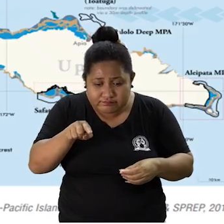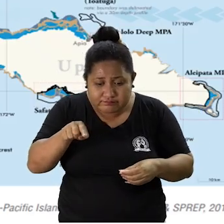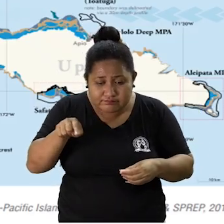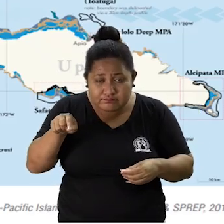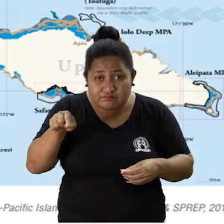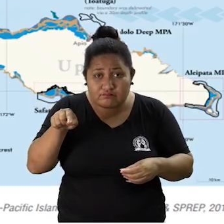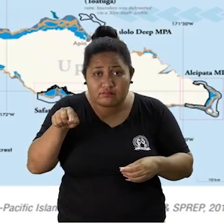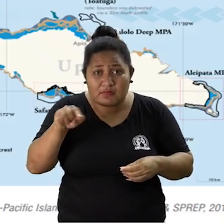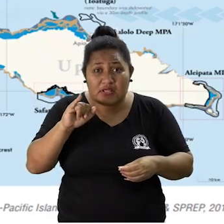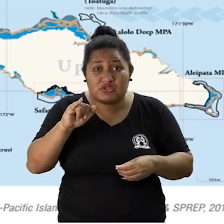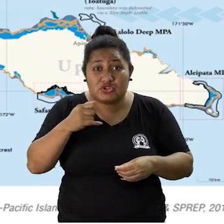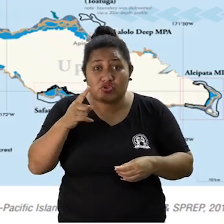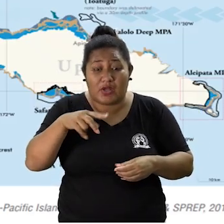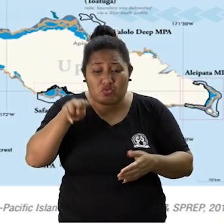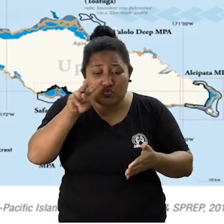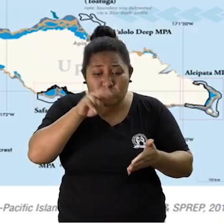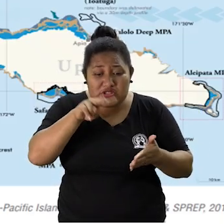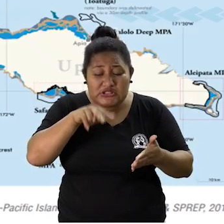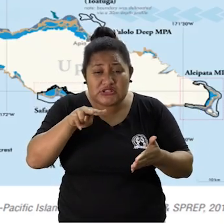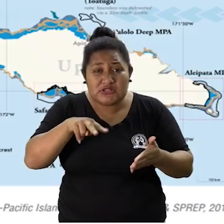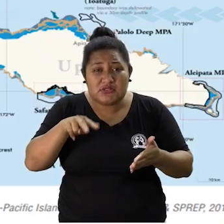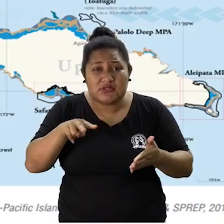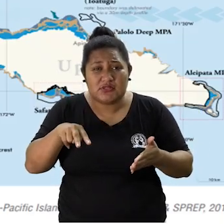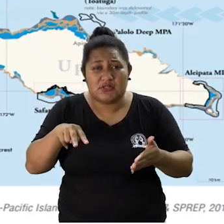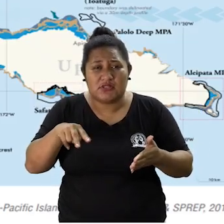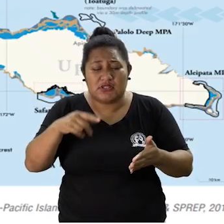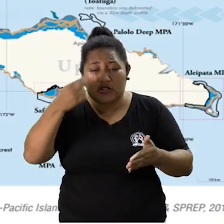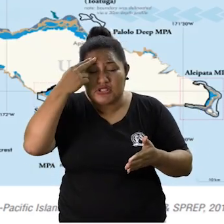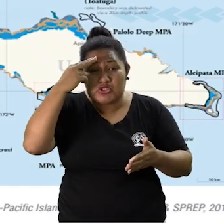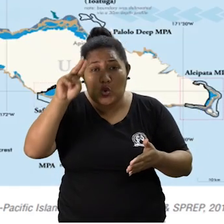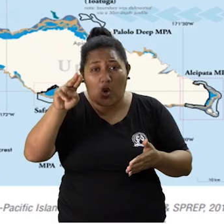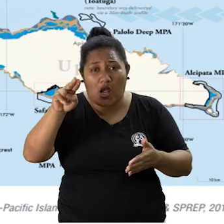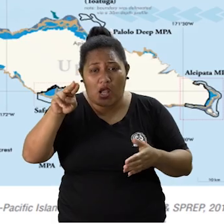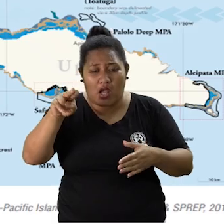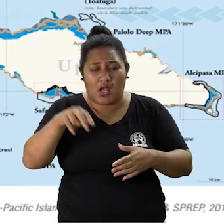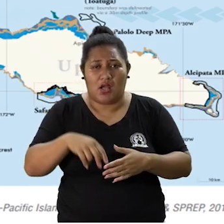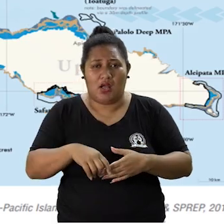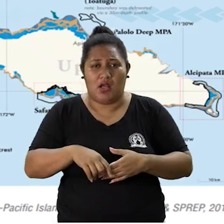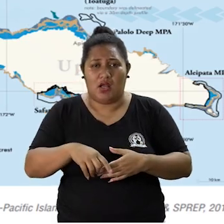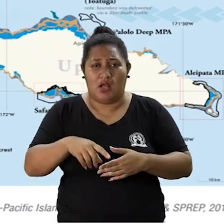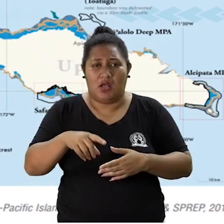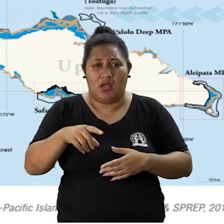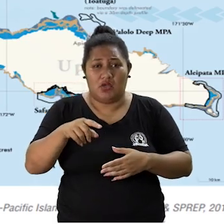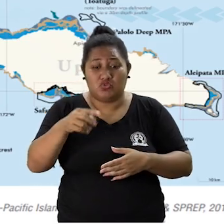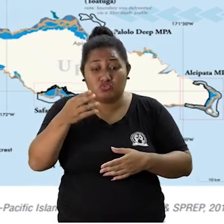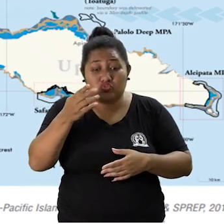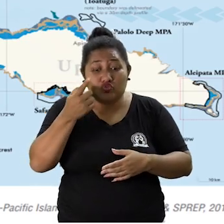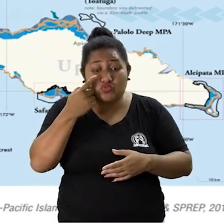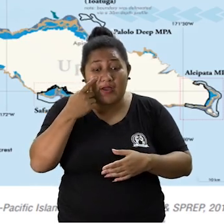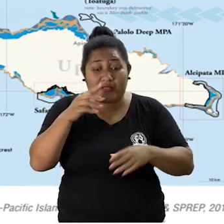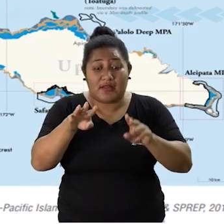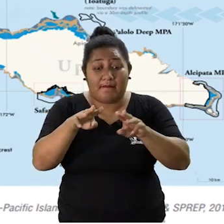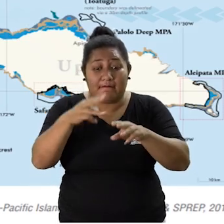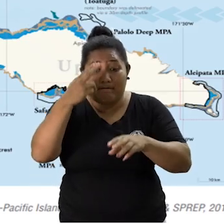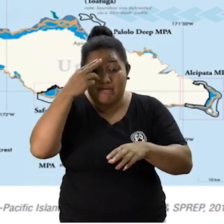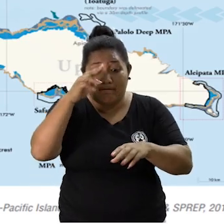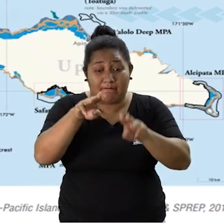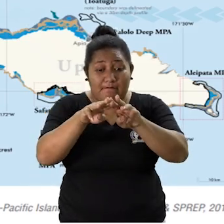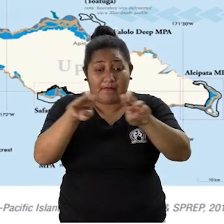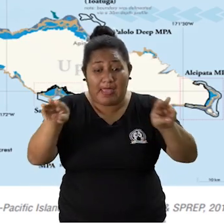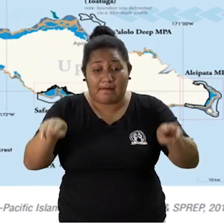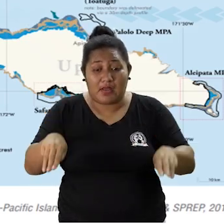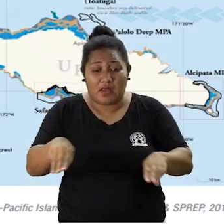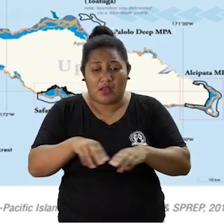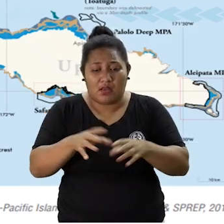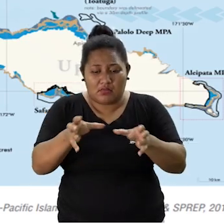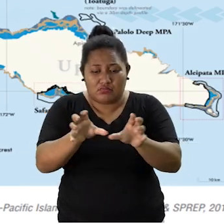just read through the ingoa o whilingoa o lo I nunga le map. Ai au ti tino tātou